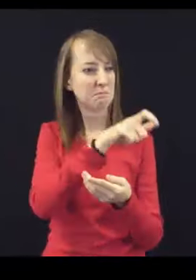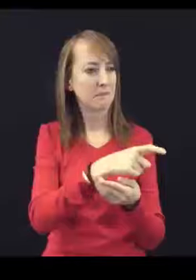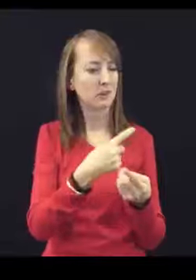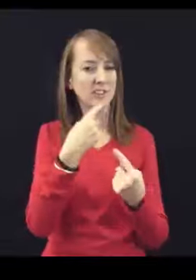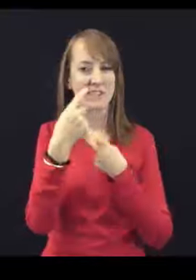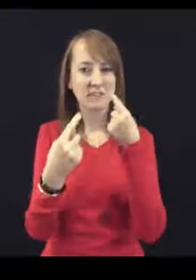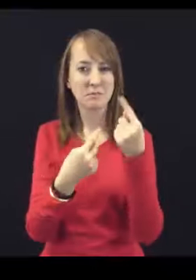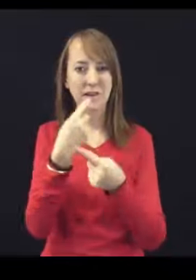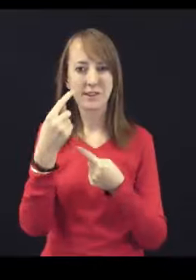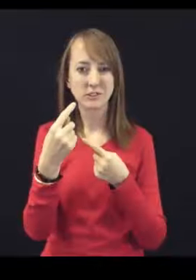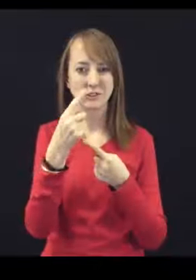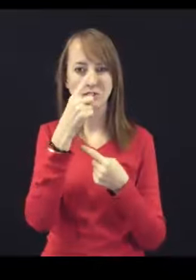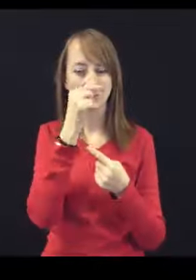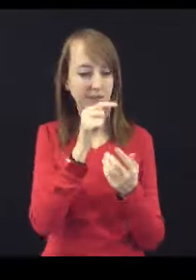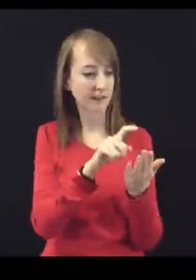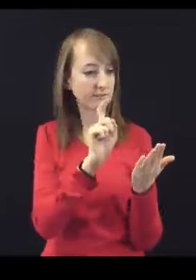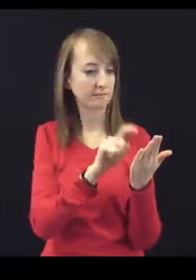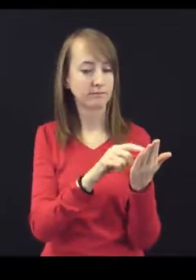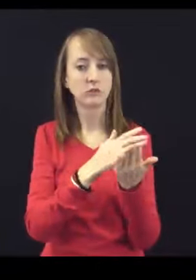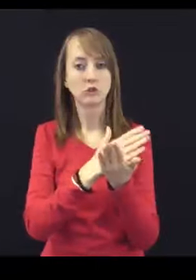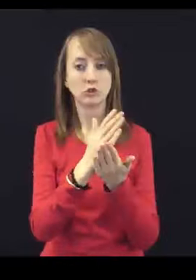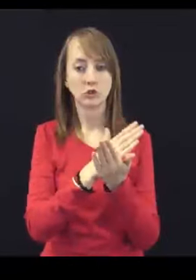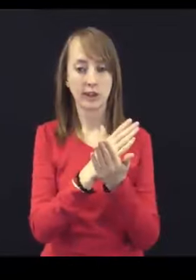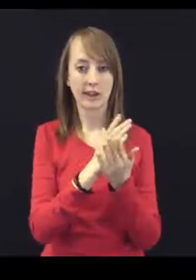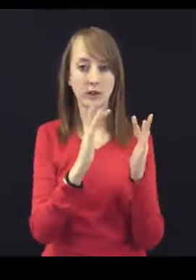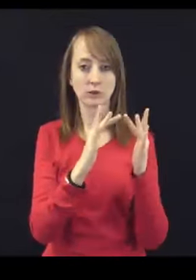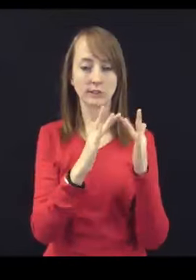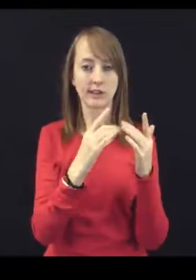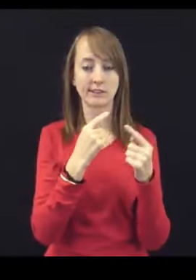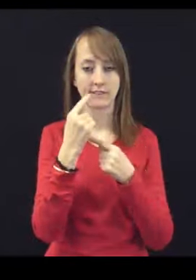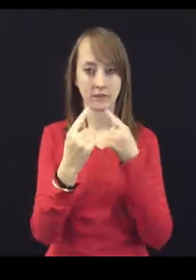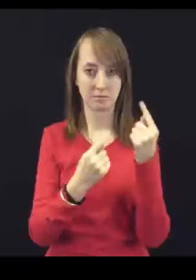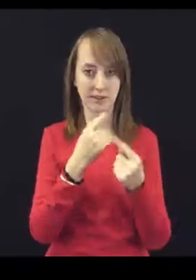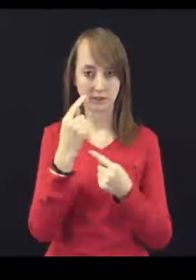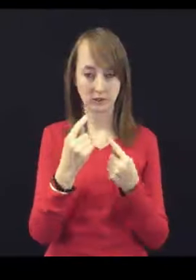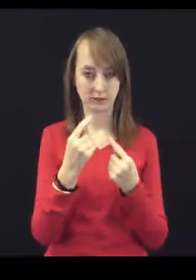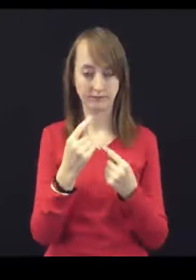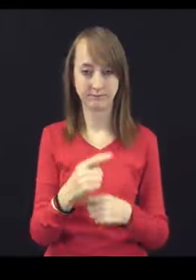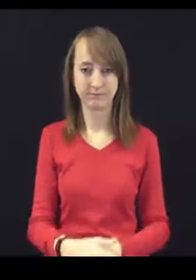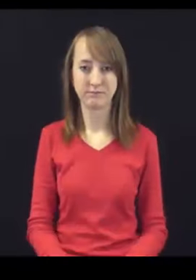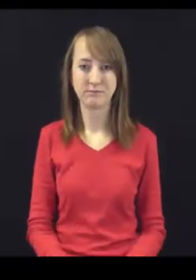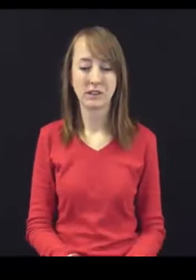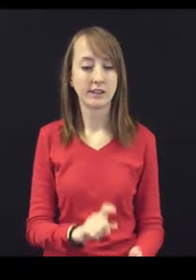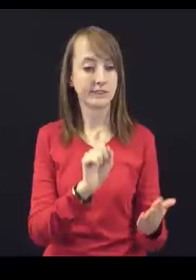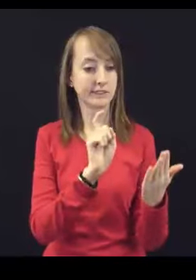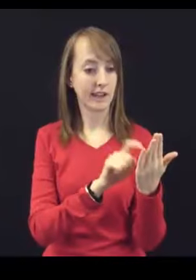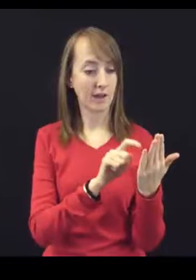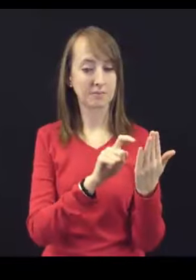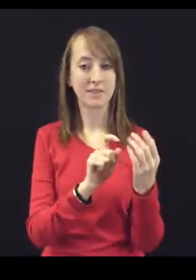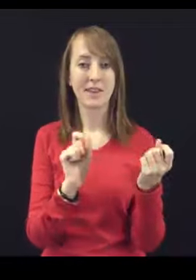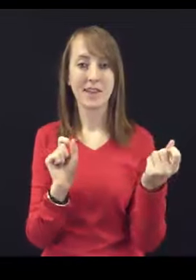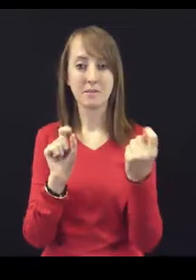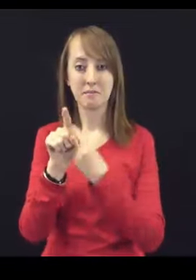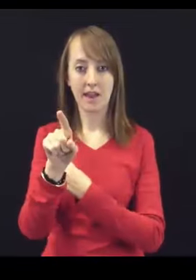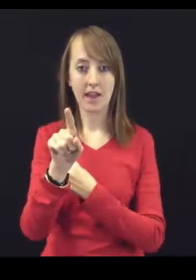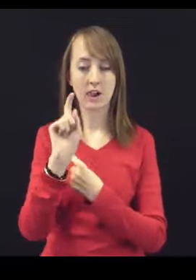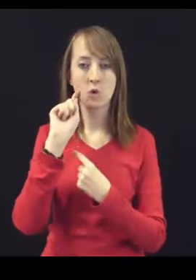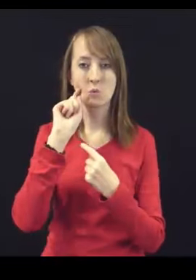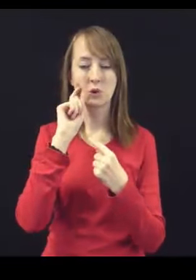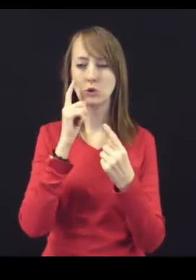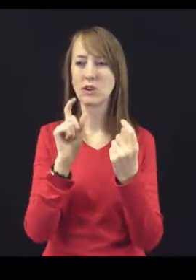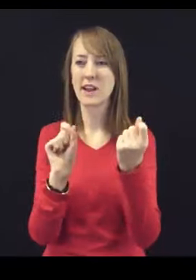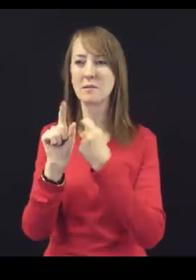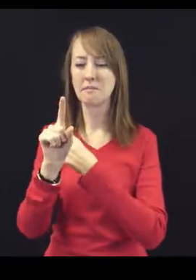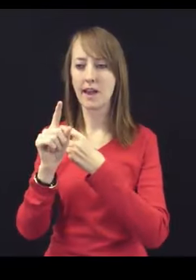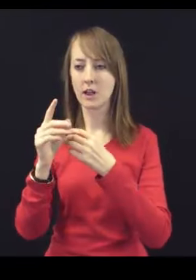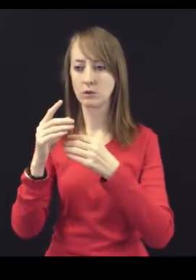it will launch Safari with a web page loaded. Similarly, if you have a street address entered for this contact, tapping the address will launch the